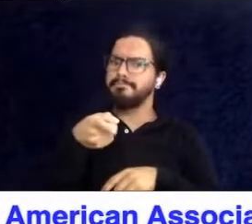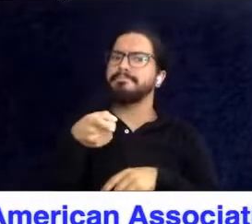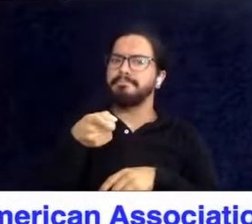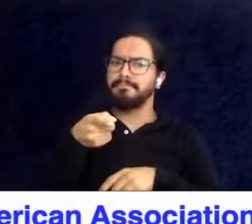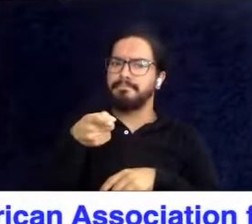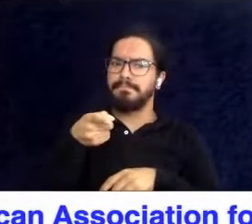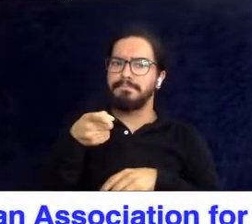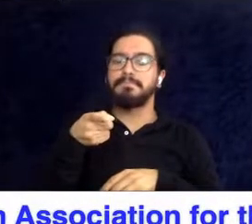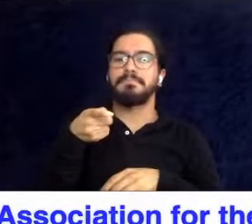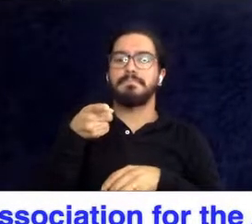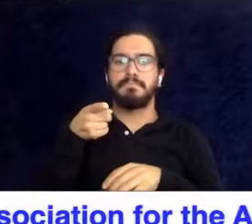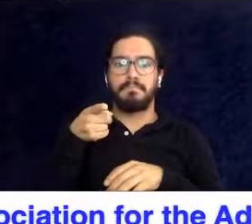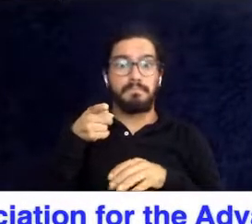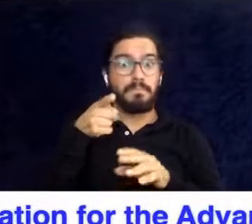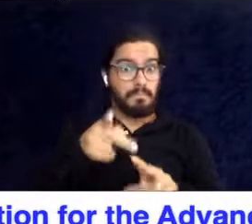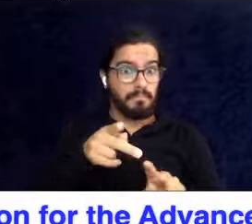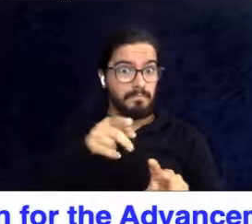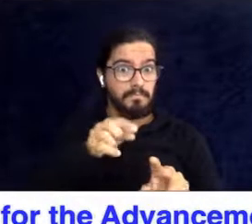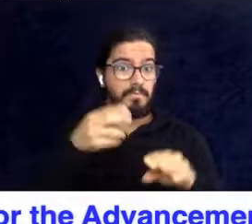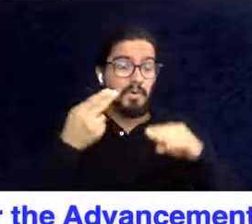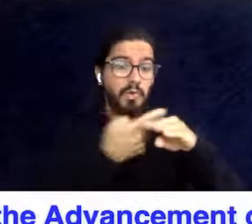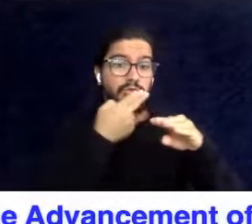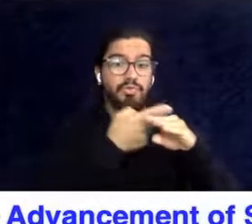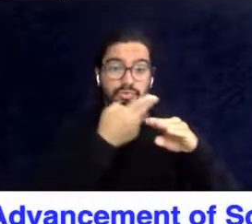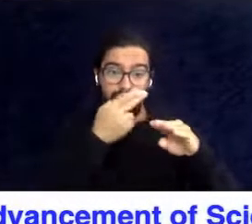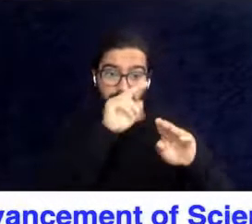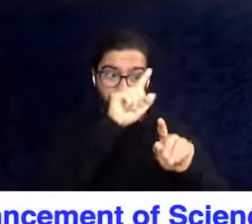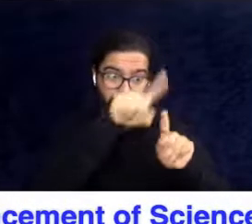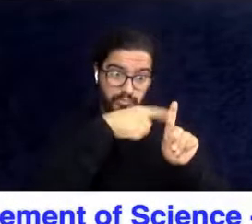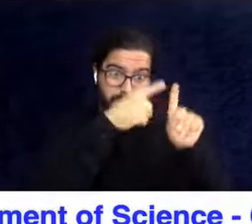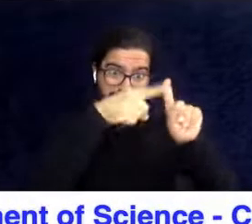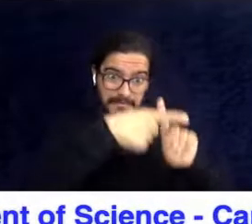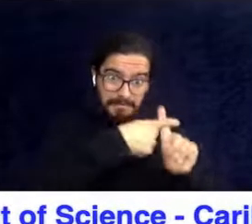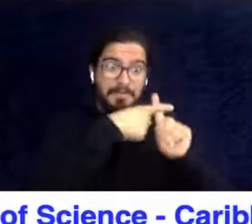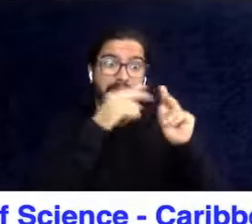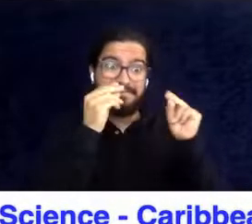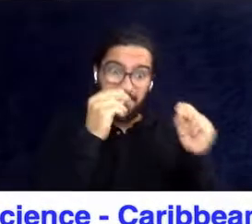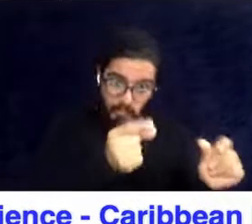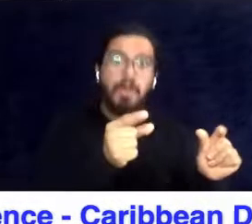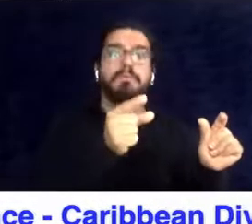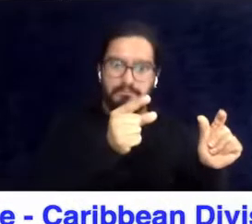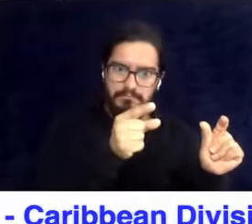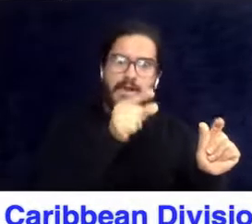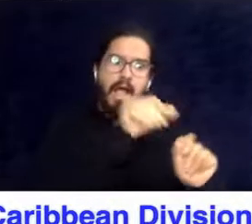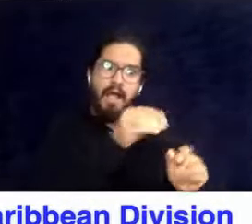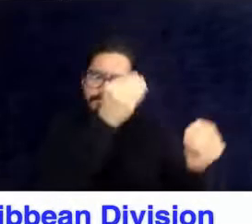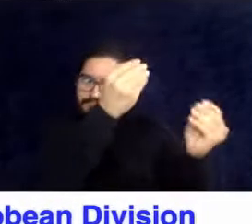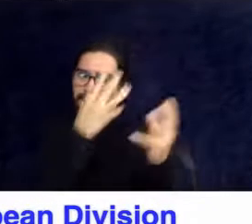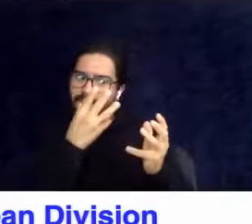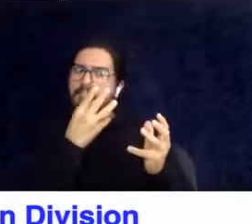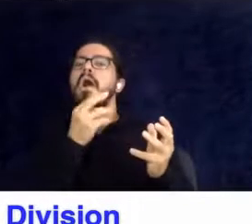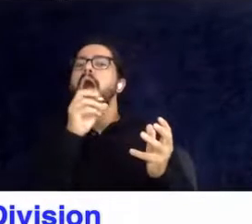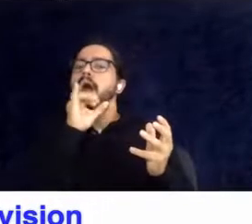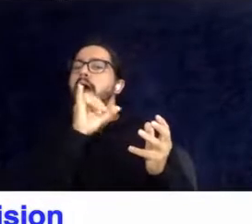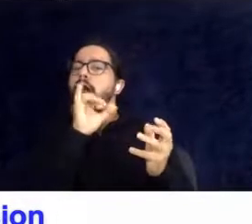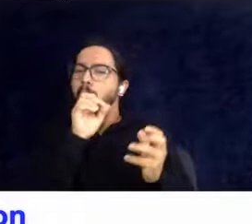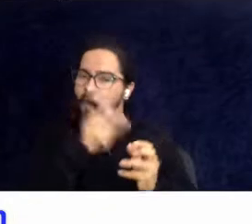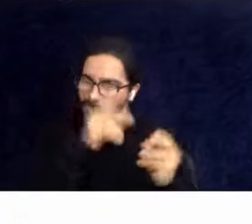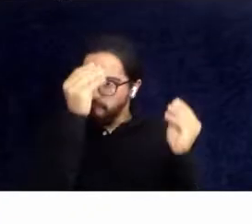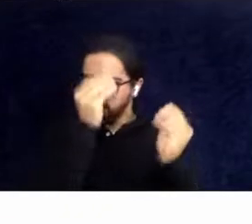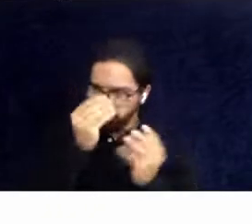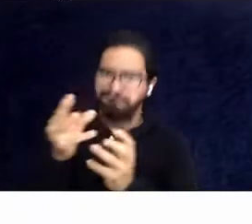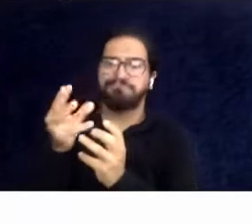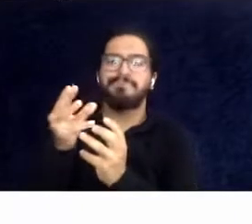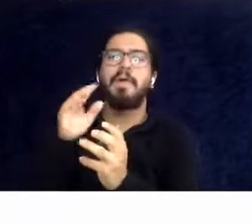the use of rapid antigen detection tests, which are coming on stream now in the region to allow for more testing